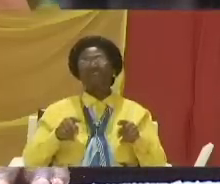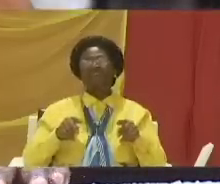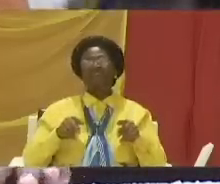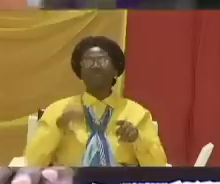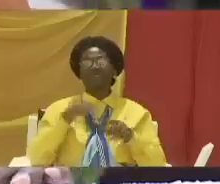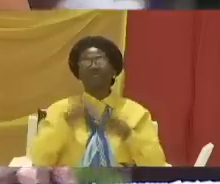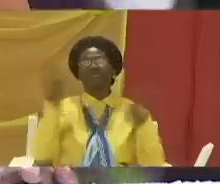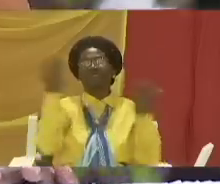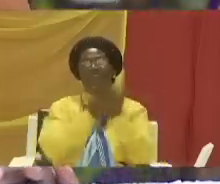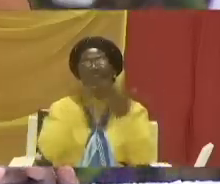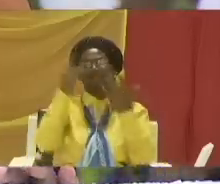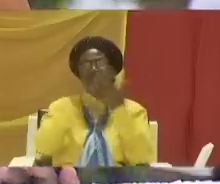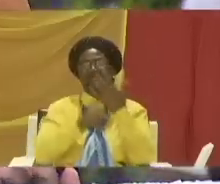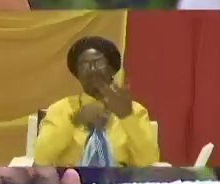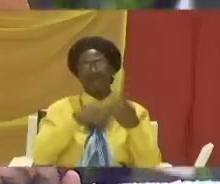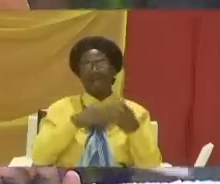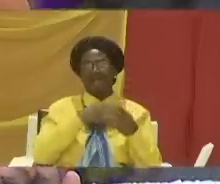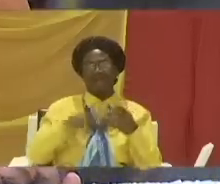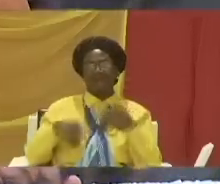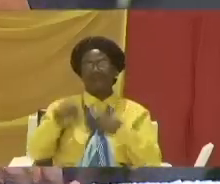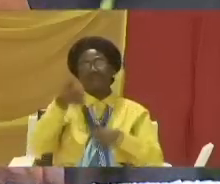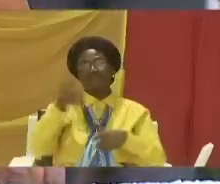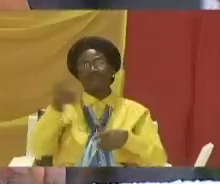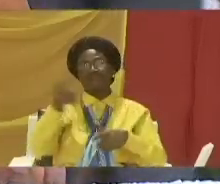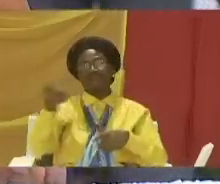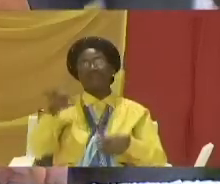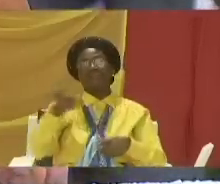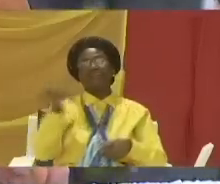the fire will do quite a bit